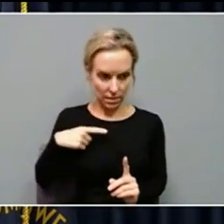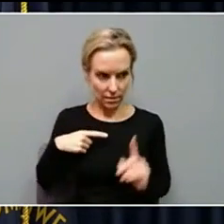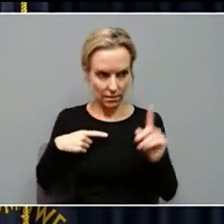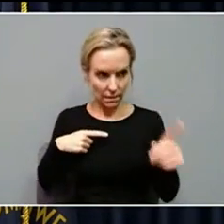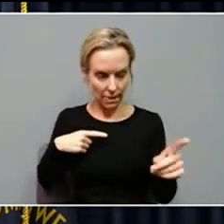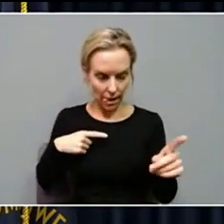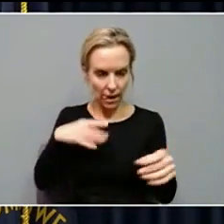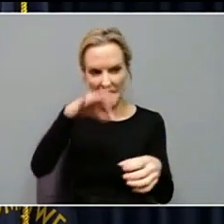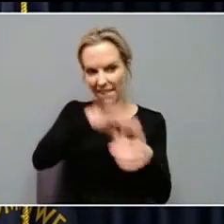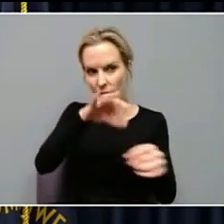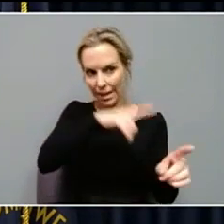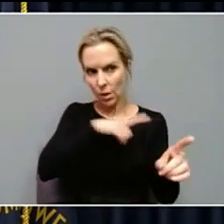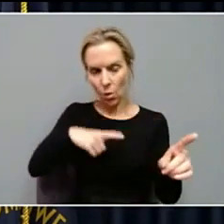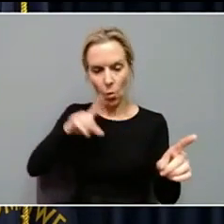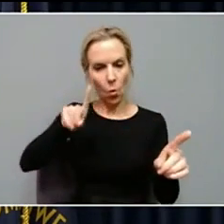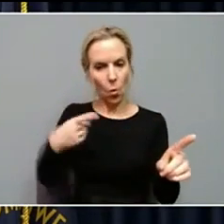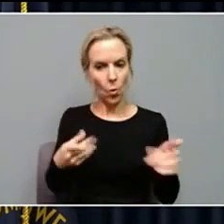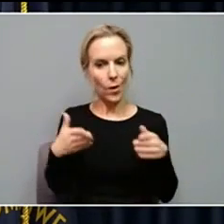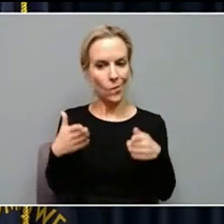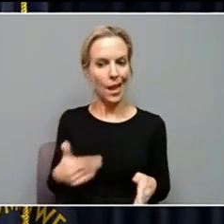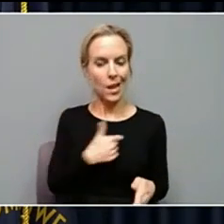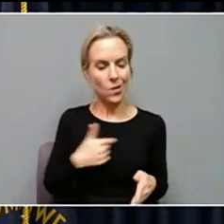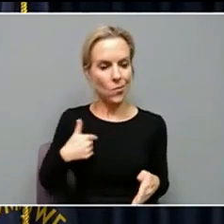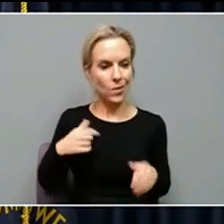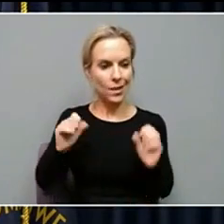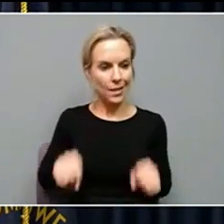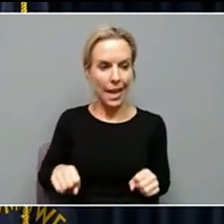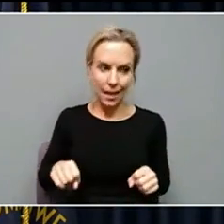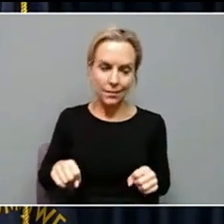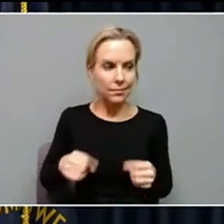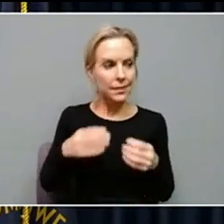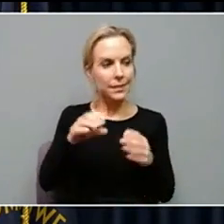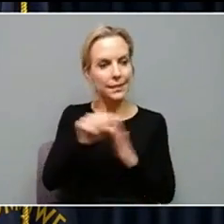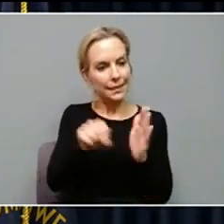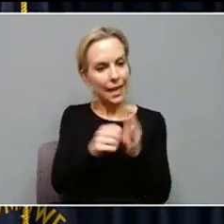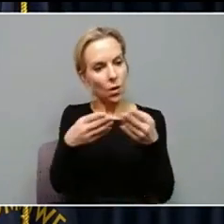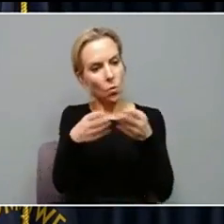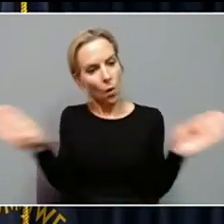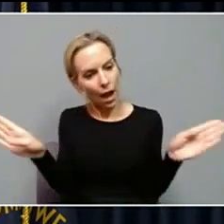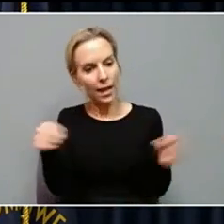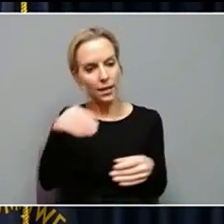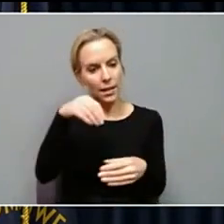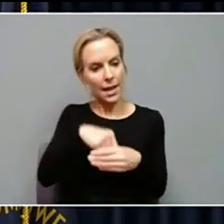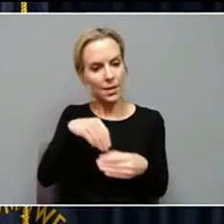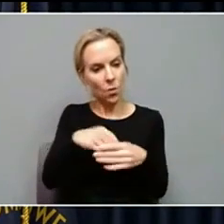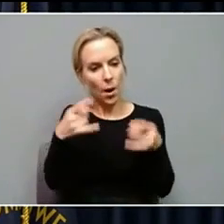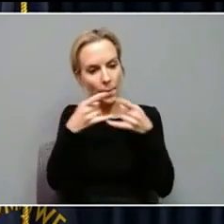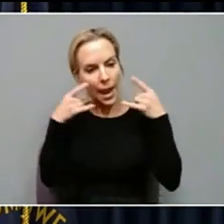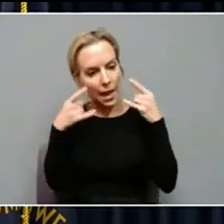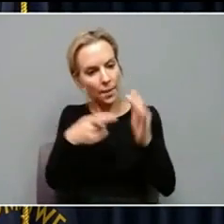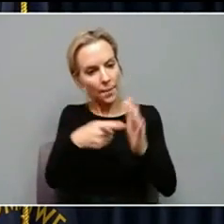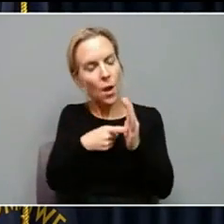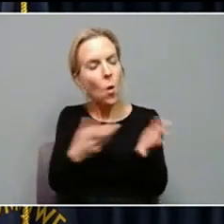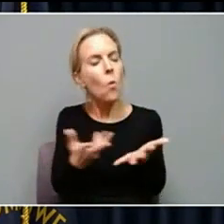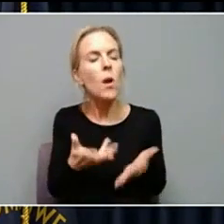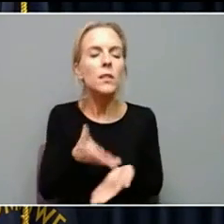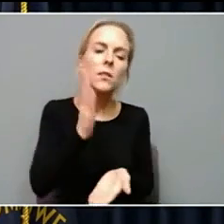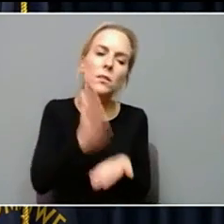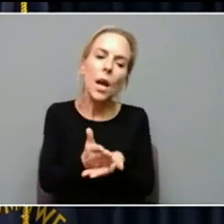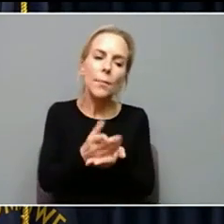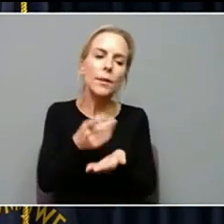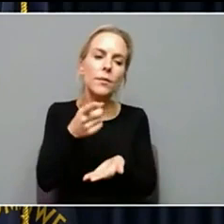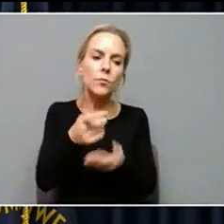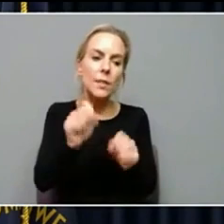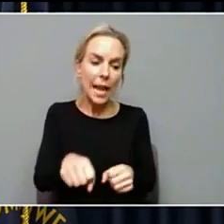a vote in the legislature is the only way that we can create a statewide indoor mask mandate. But what's stopping you from issuing a 30-day